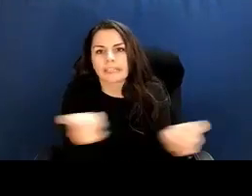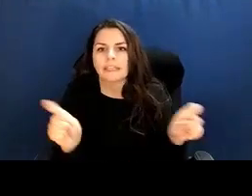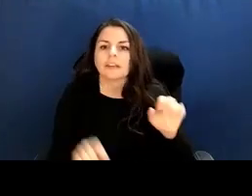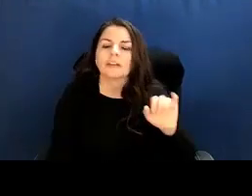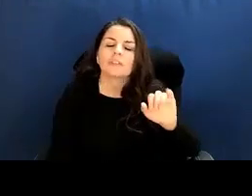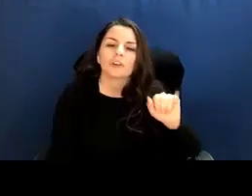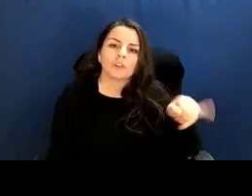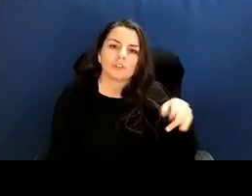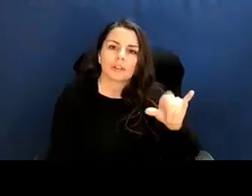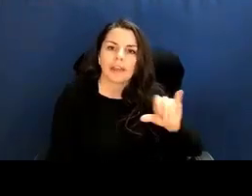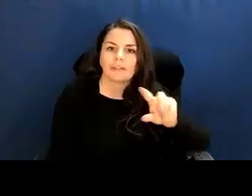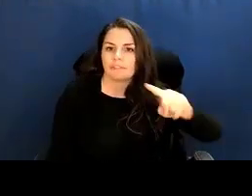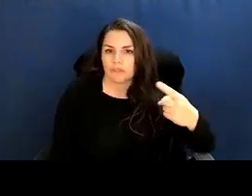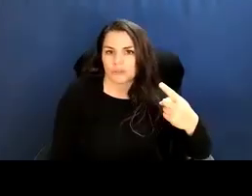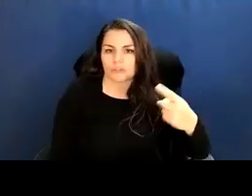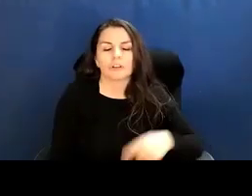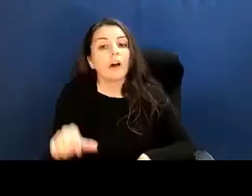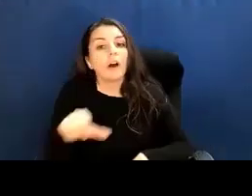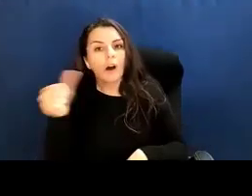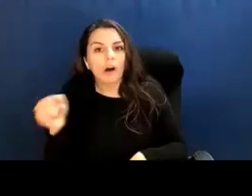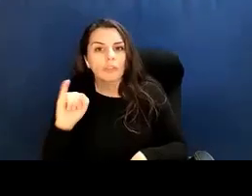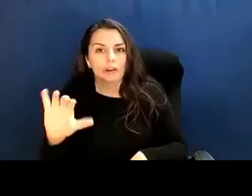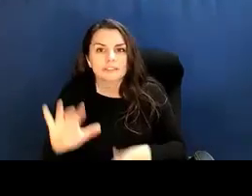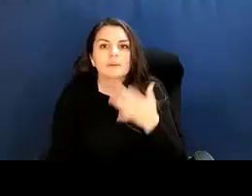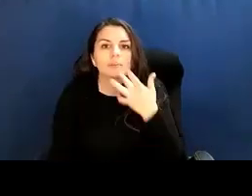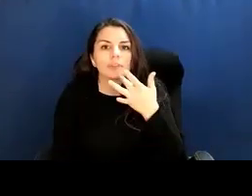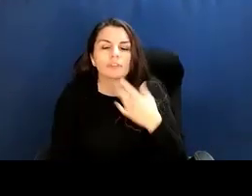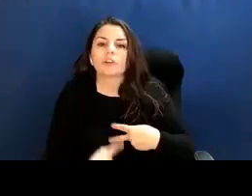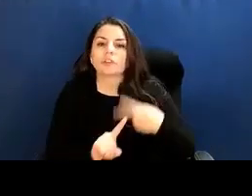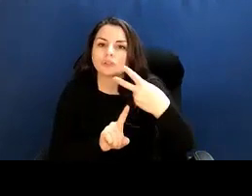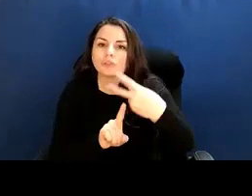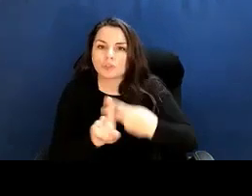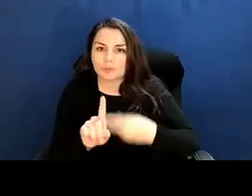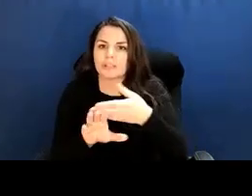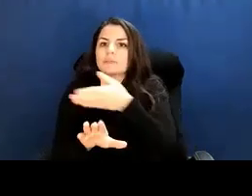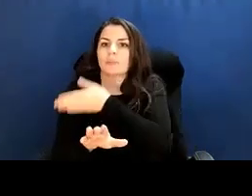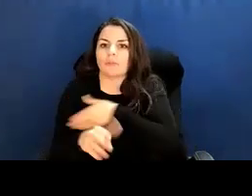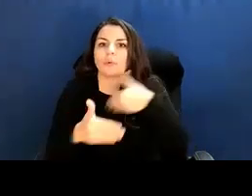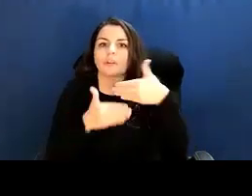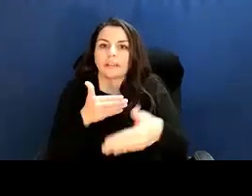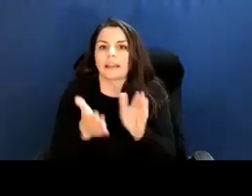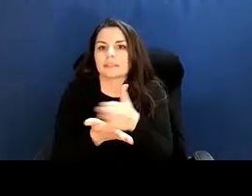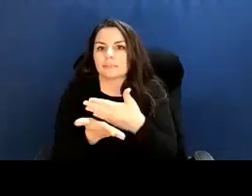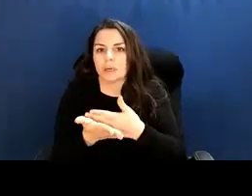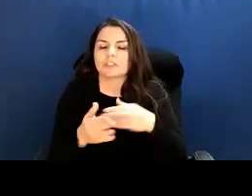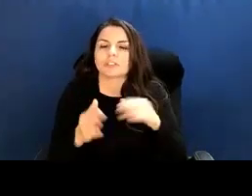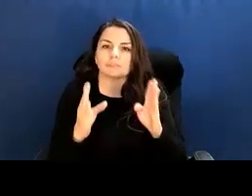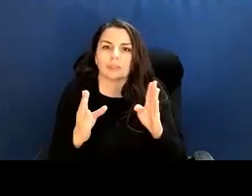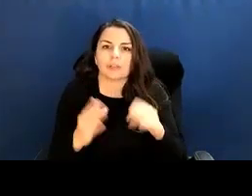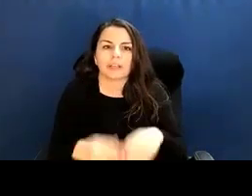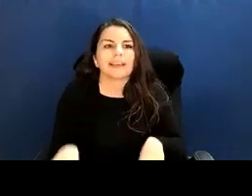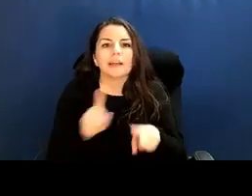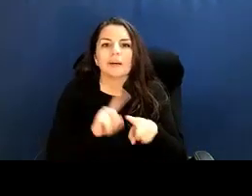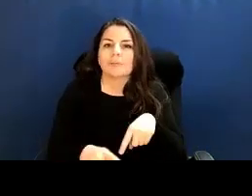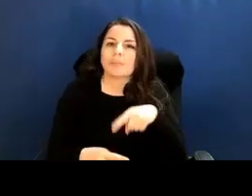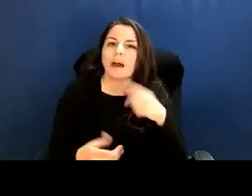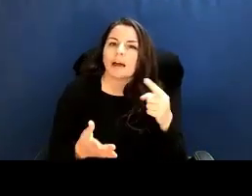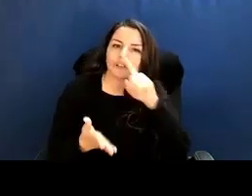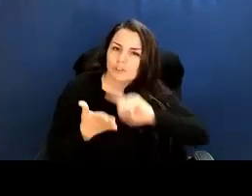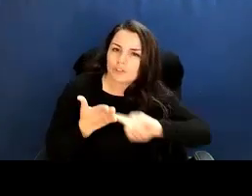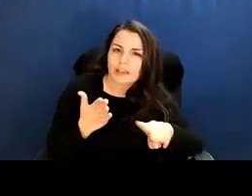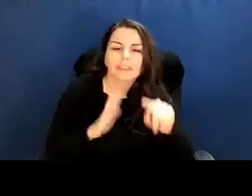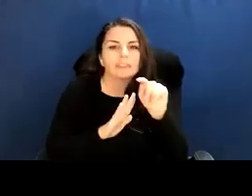1, it is truly obligated, and it should be listed under the unliquidated obligations.